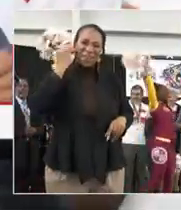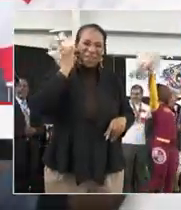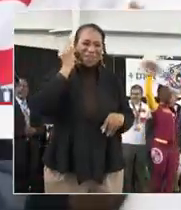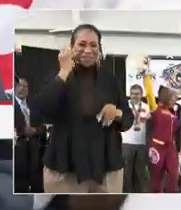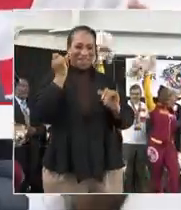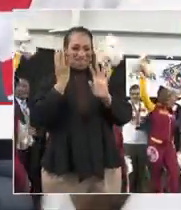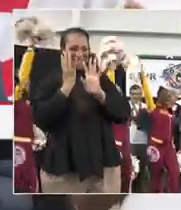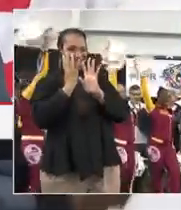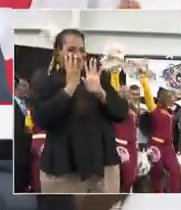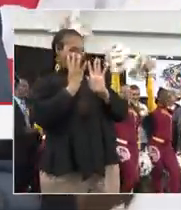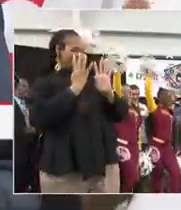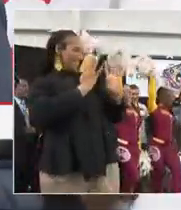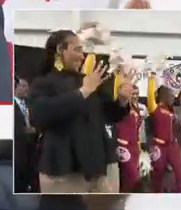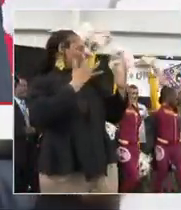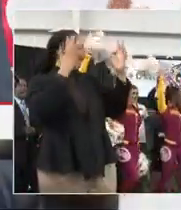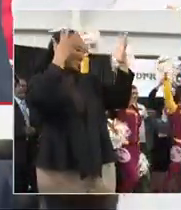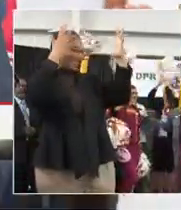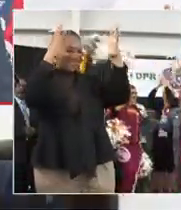Hail to the Commanders.